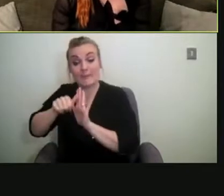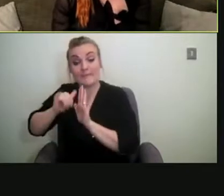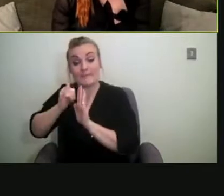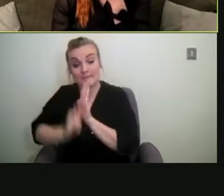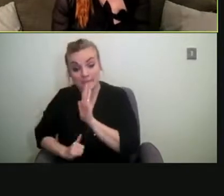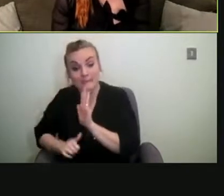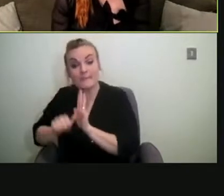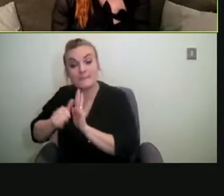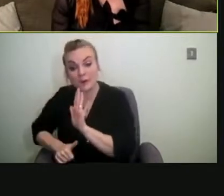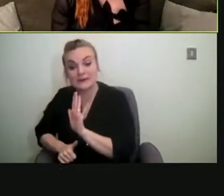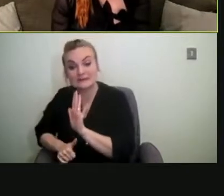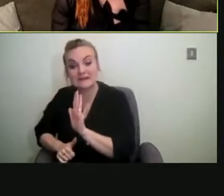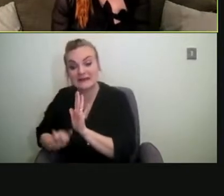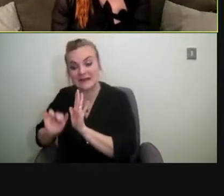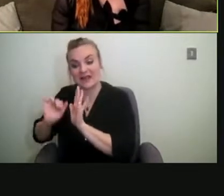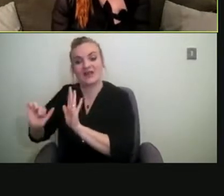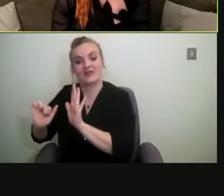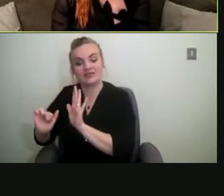place. And